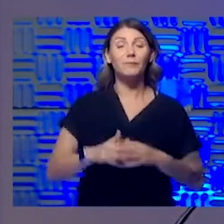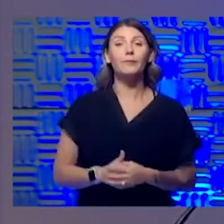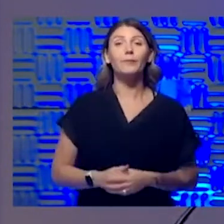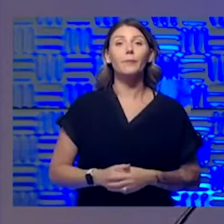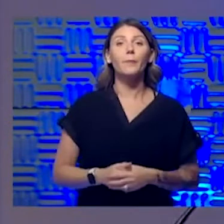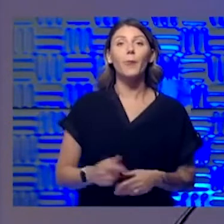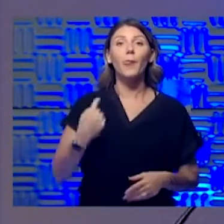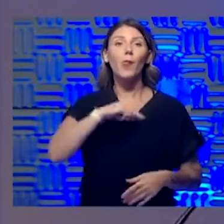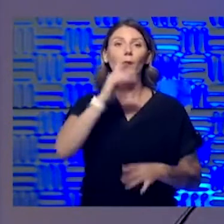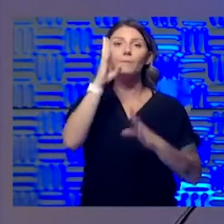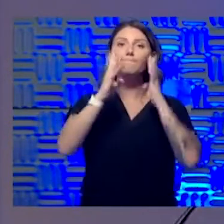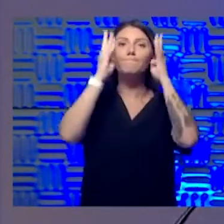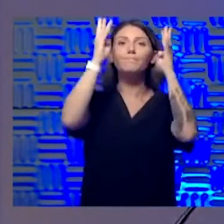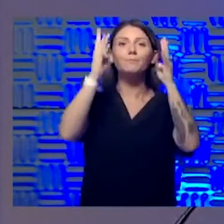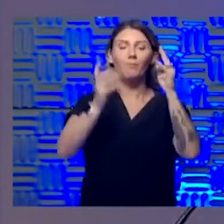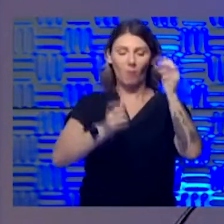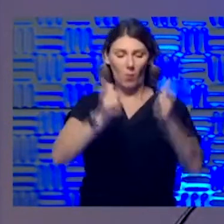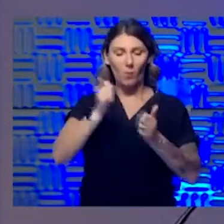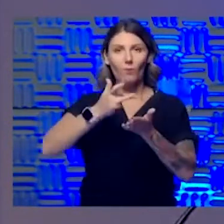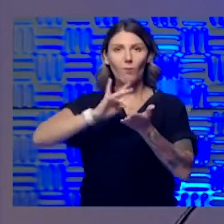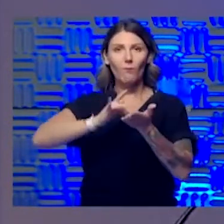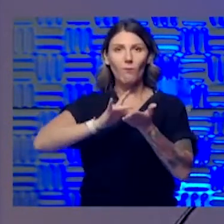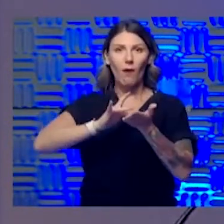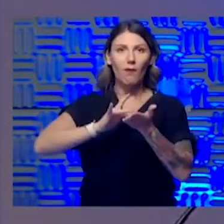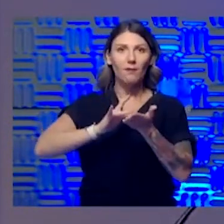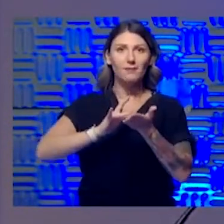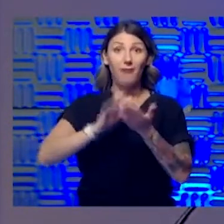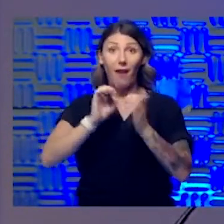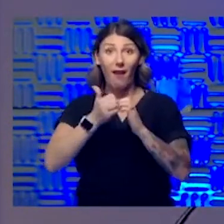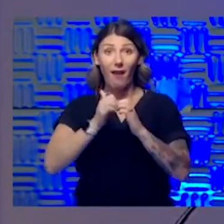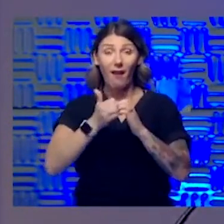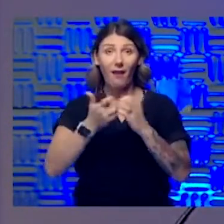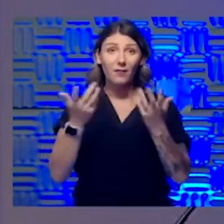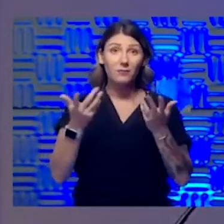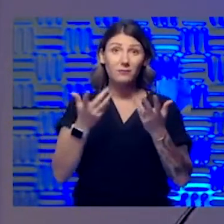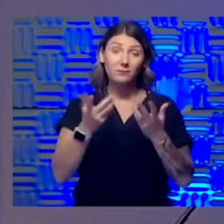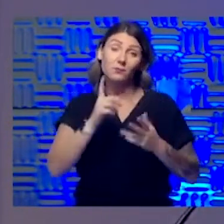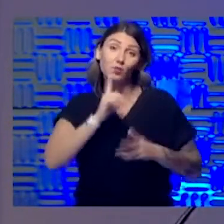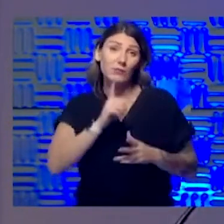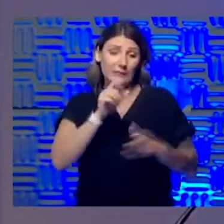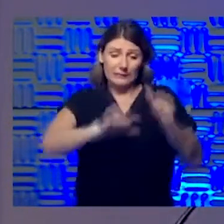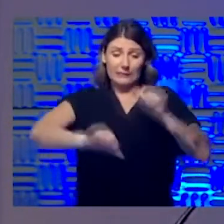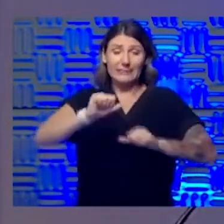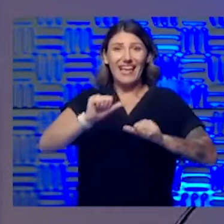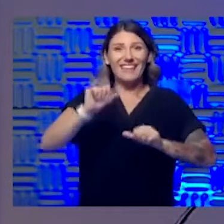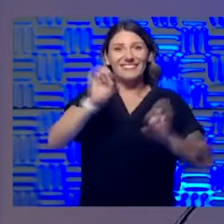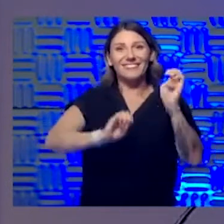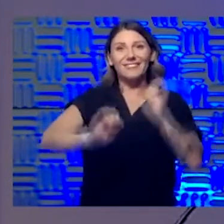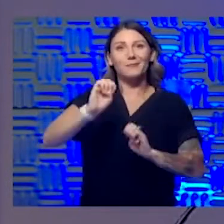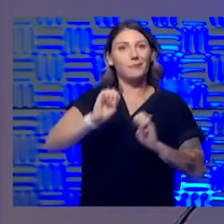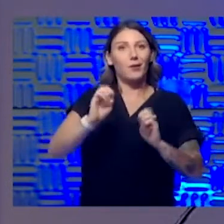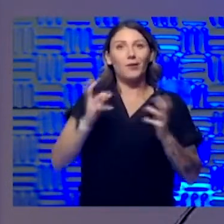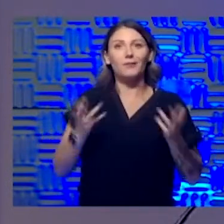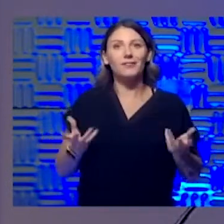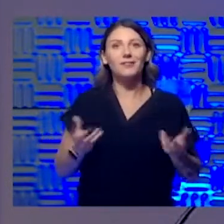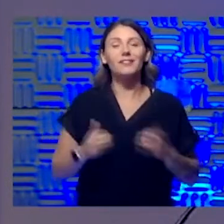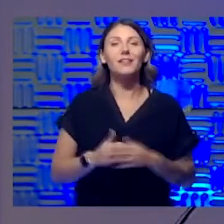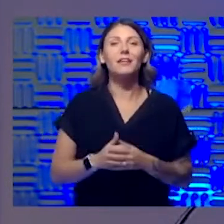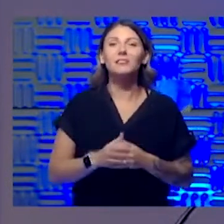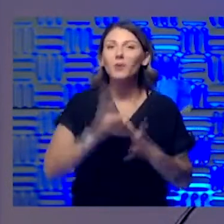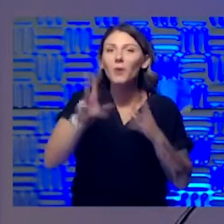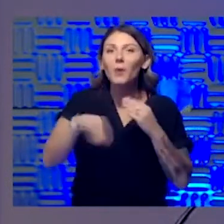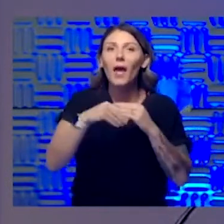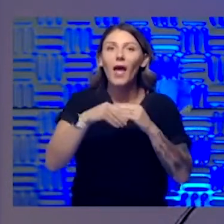with, which drugs to choose based on, basic science experiments where, say, we add it to cells